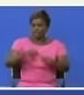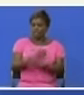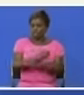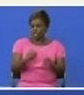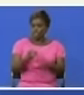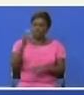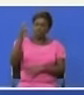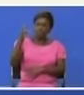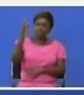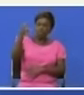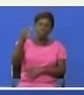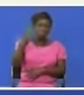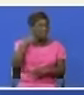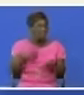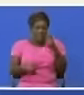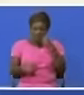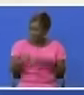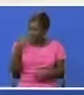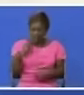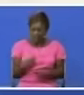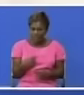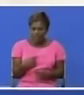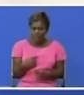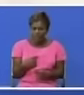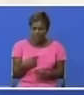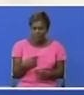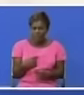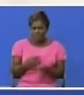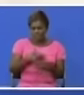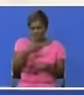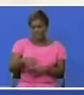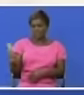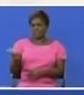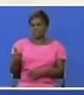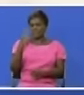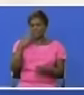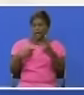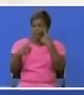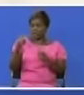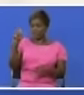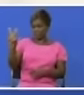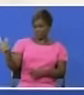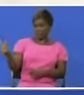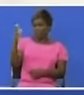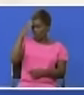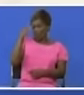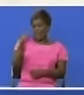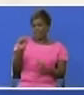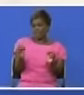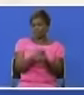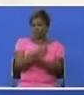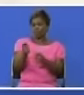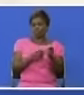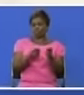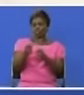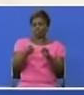later. I would rather take action now and avoid a situation where the next president will be weeping on TV because of uncontrollable